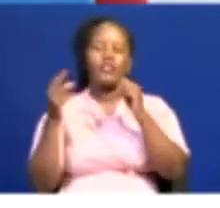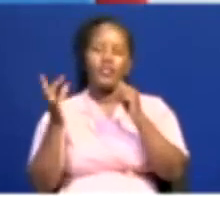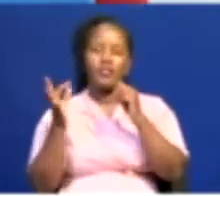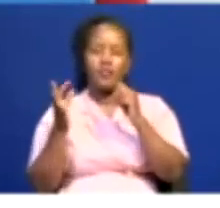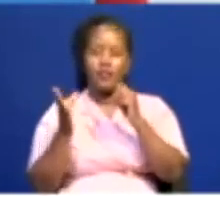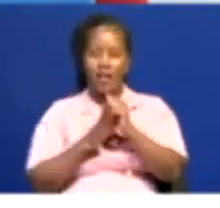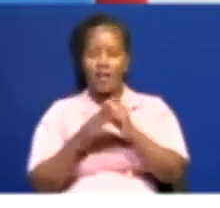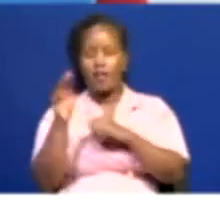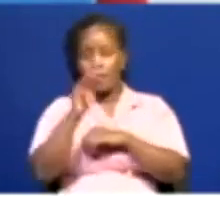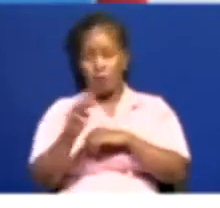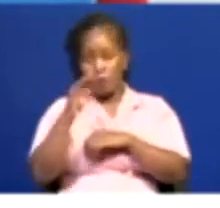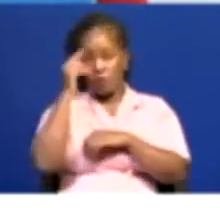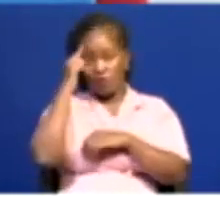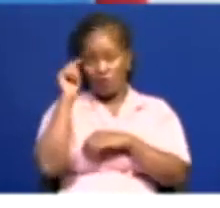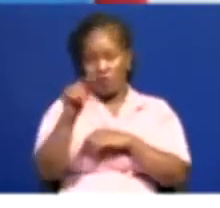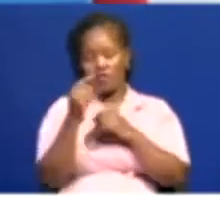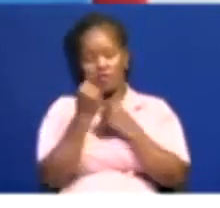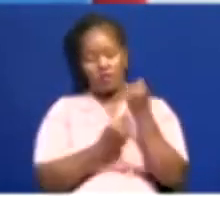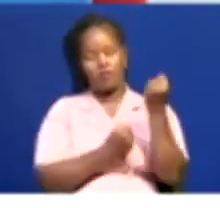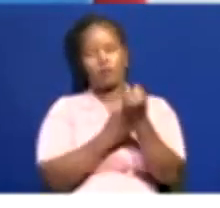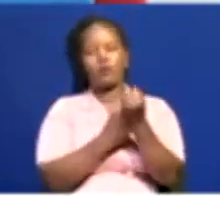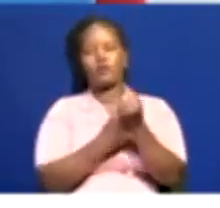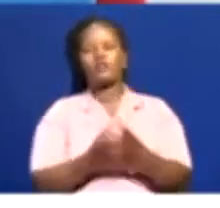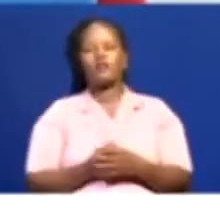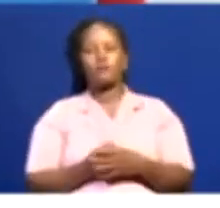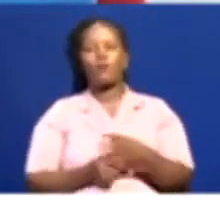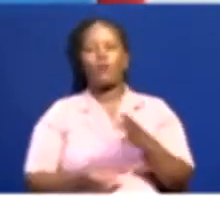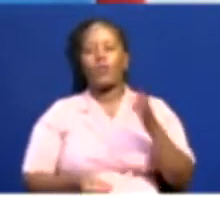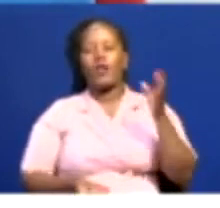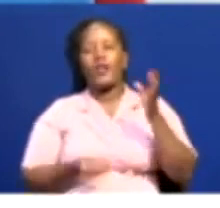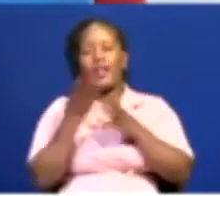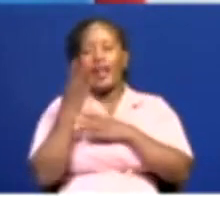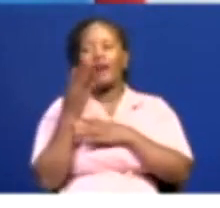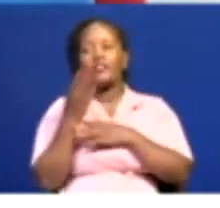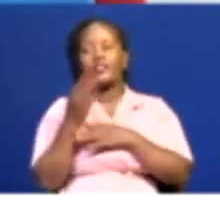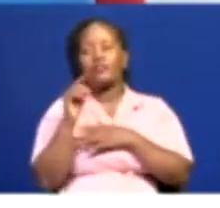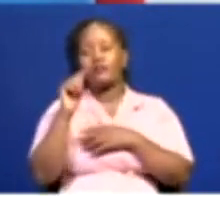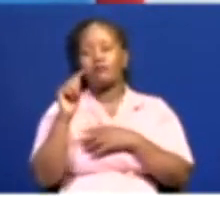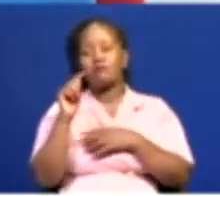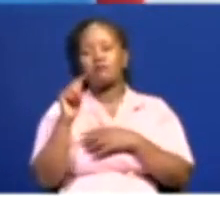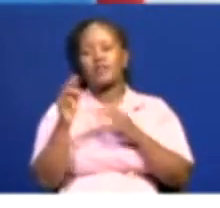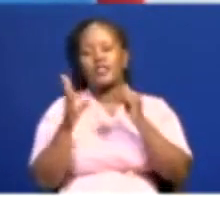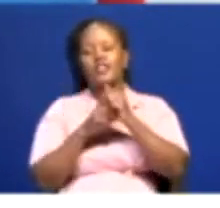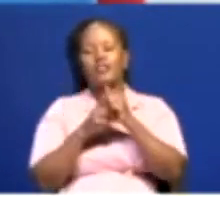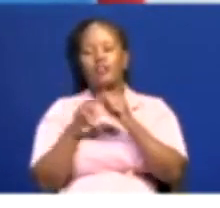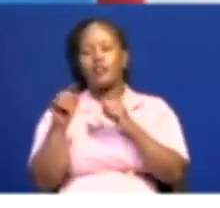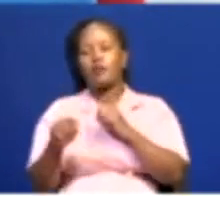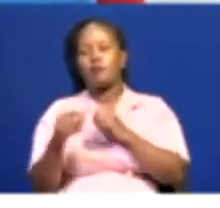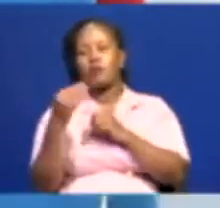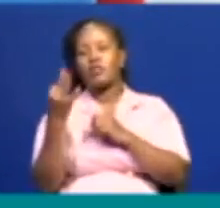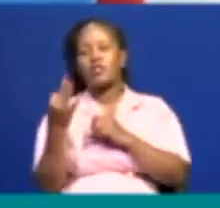FLLoCA County Institutional Support Grant. The launch of this of the Kenya shilling